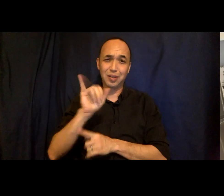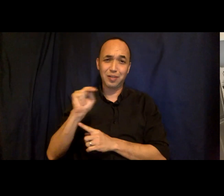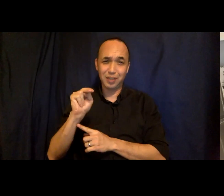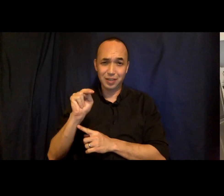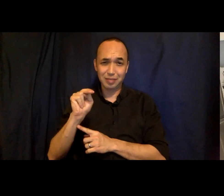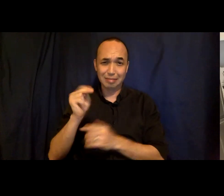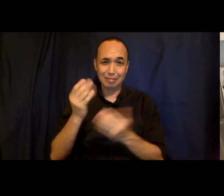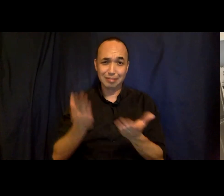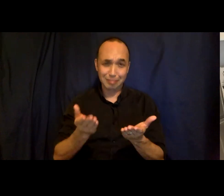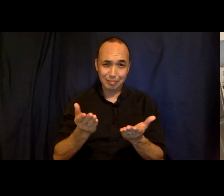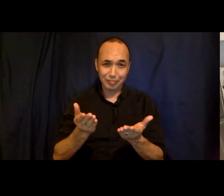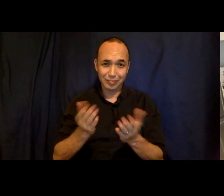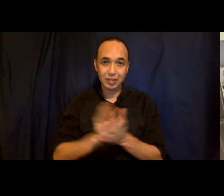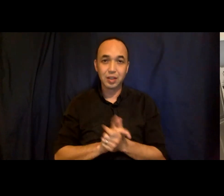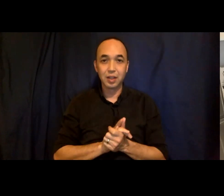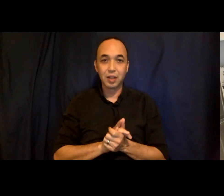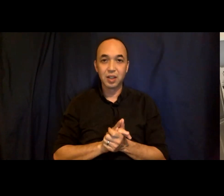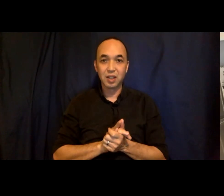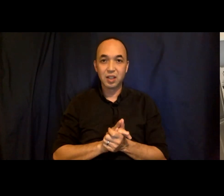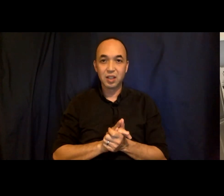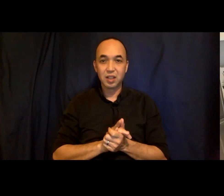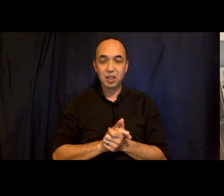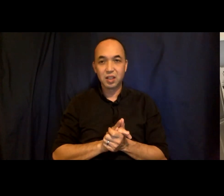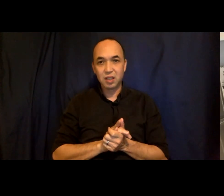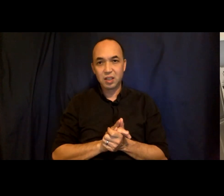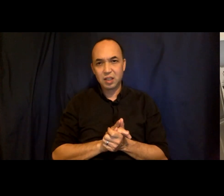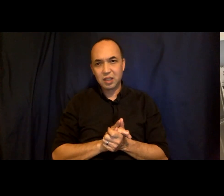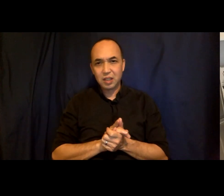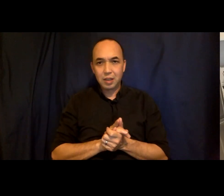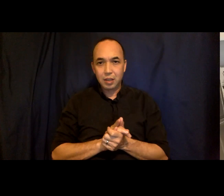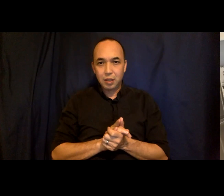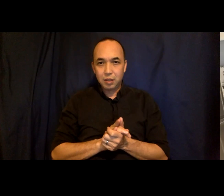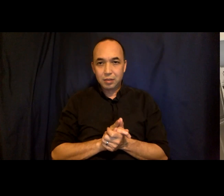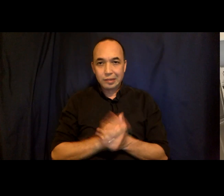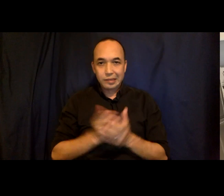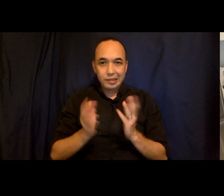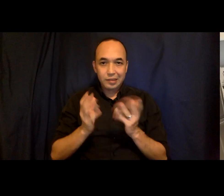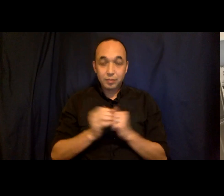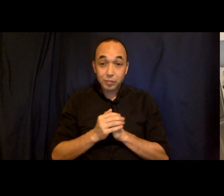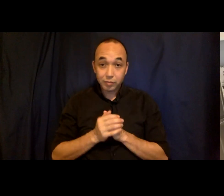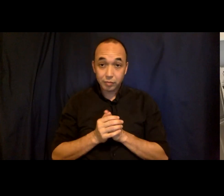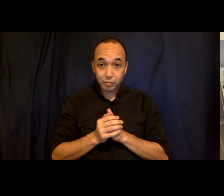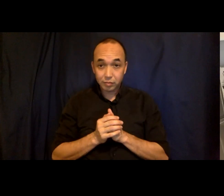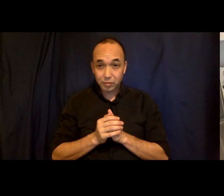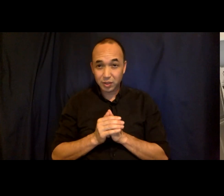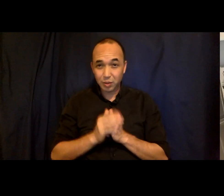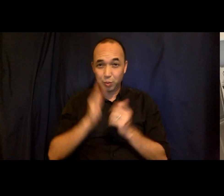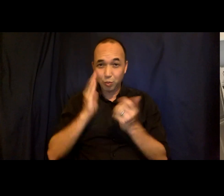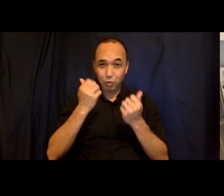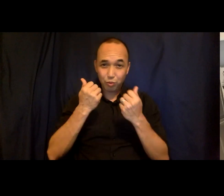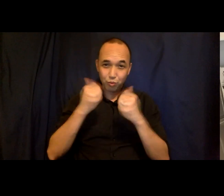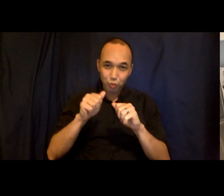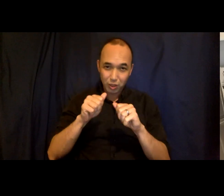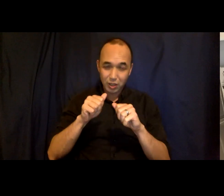pastry dough here. I don't know why this dough wants to break so much. All right, I'm gonna try to squeeze as many out of